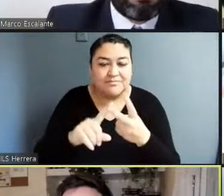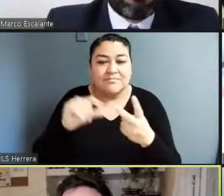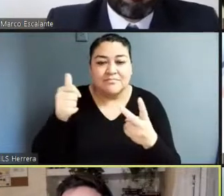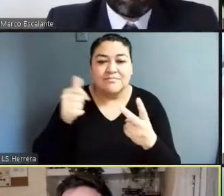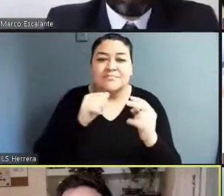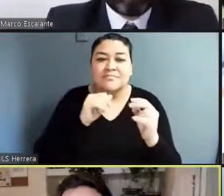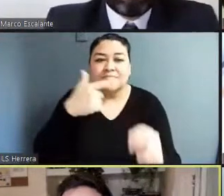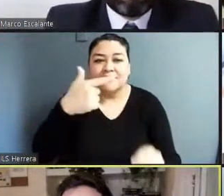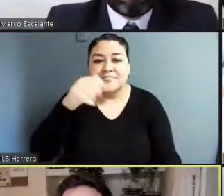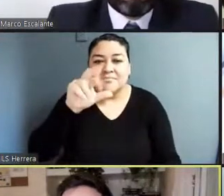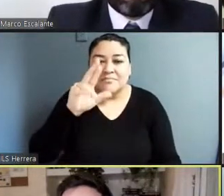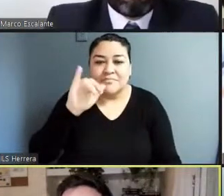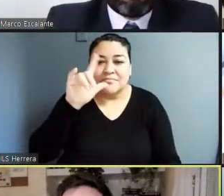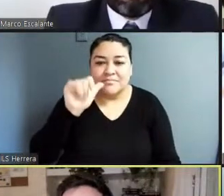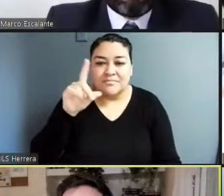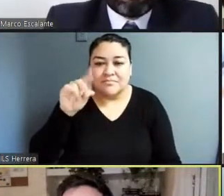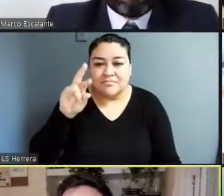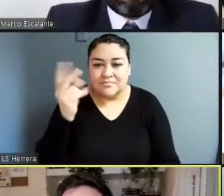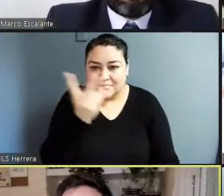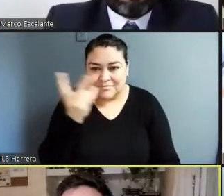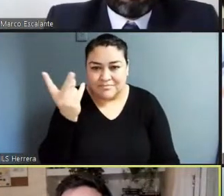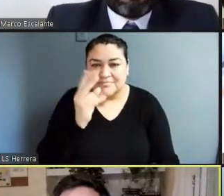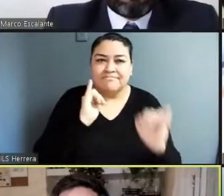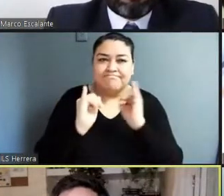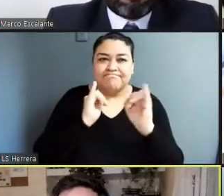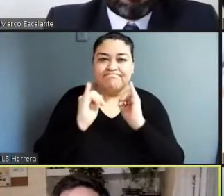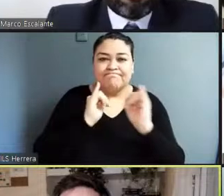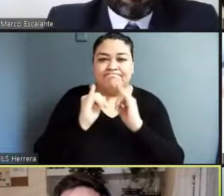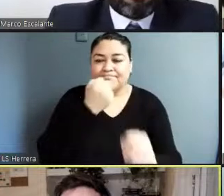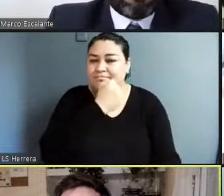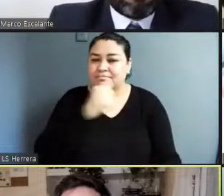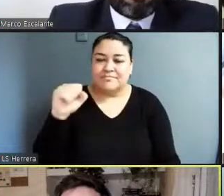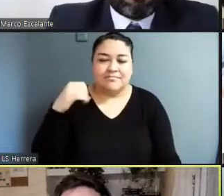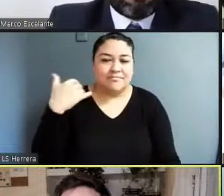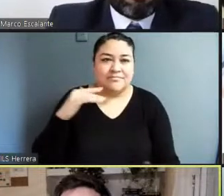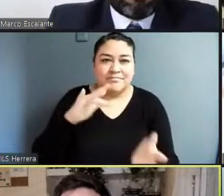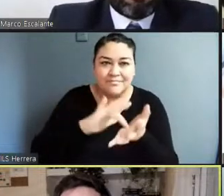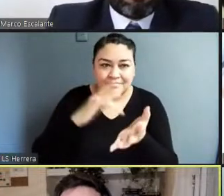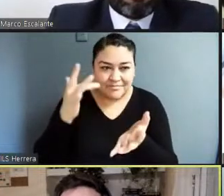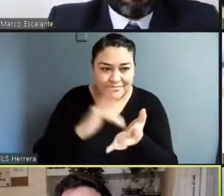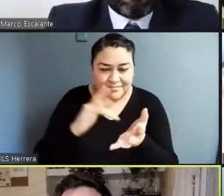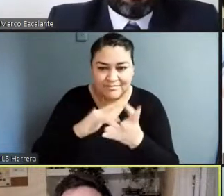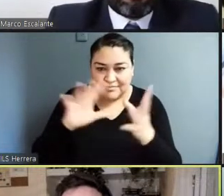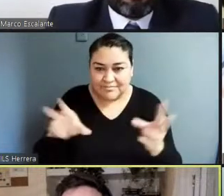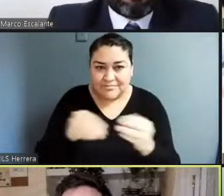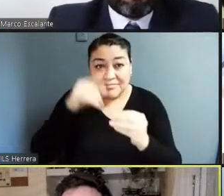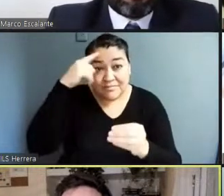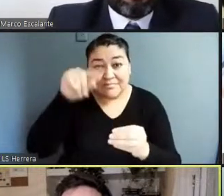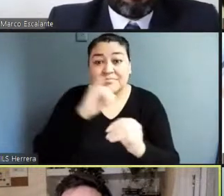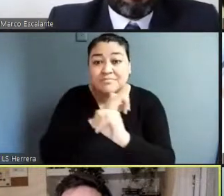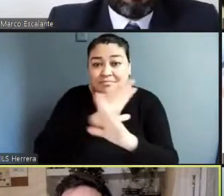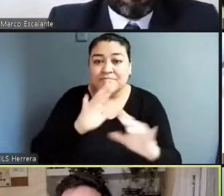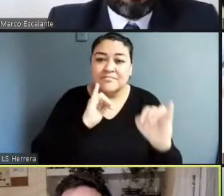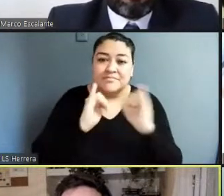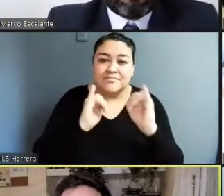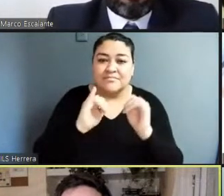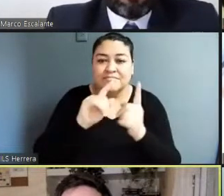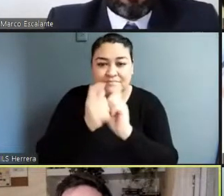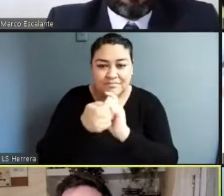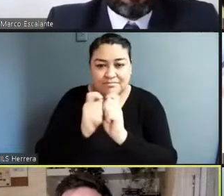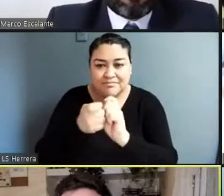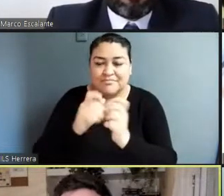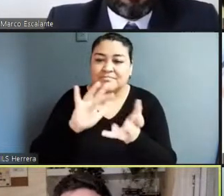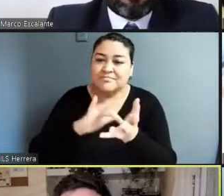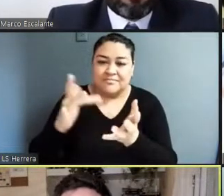recognize Gabriela Herrera and Gabriela Durazo. Thank you for the simultaneous interpretation to